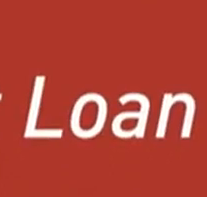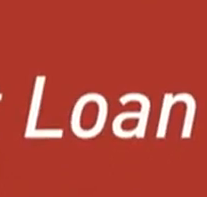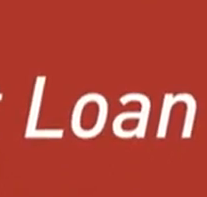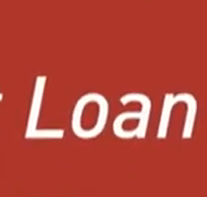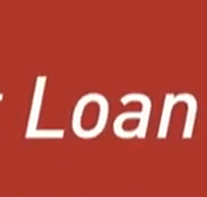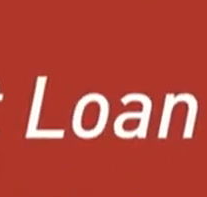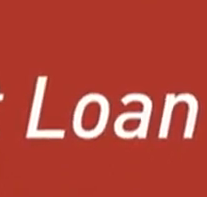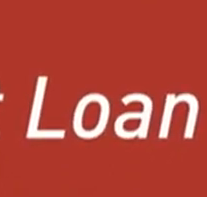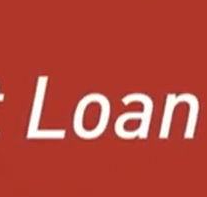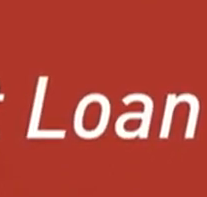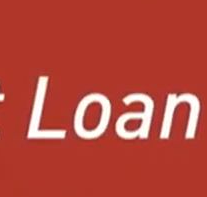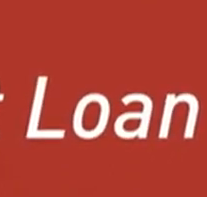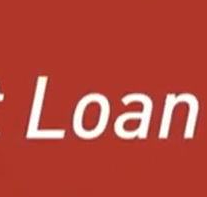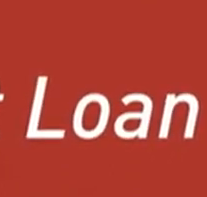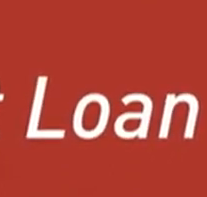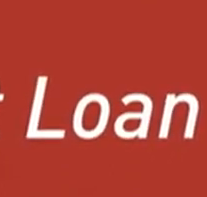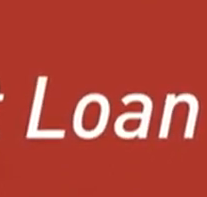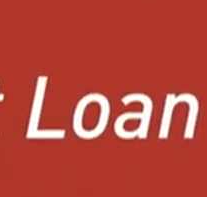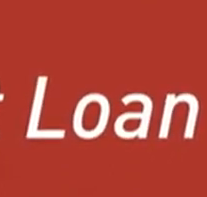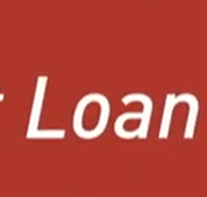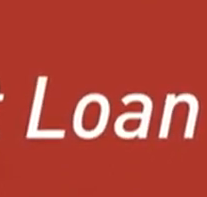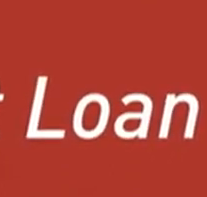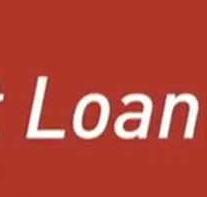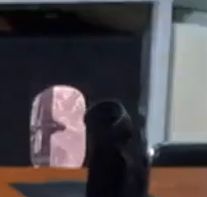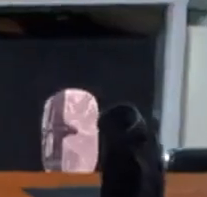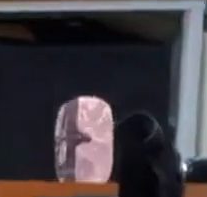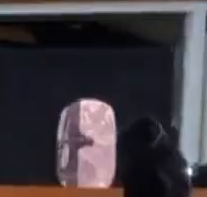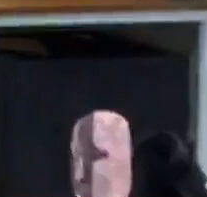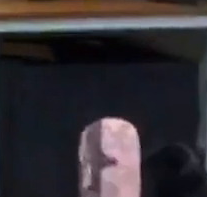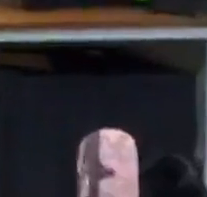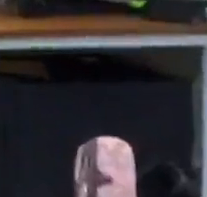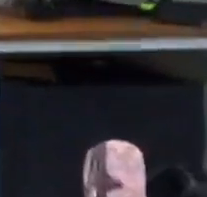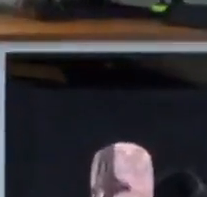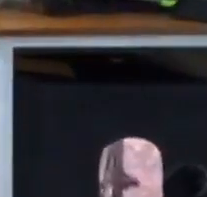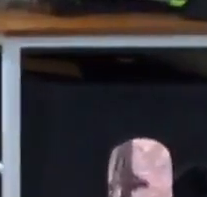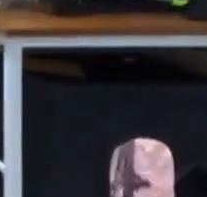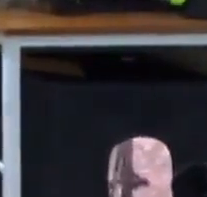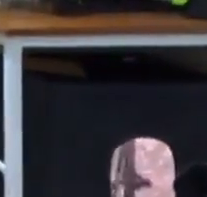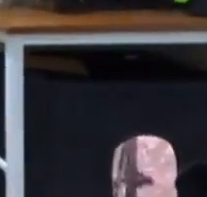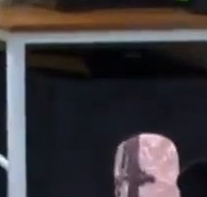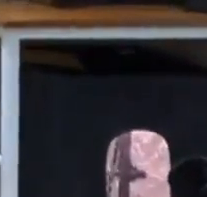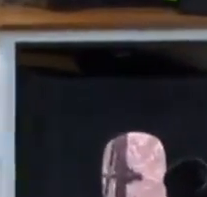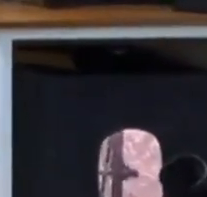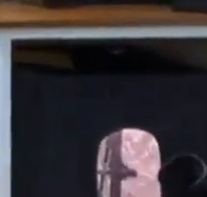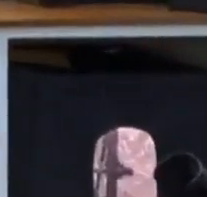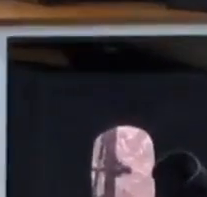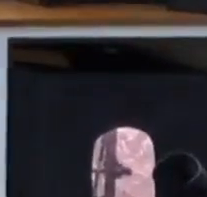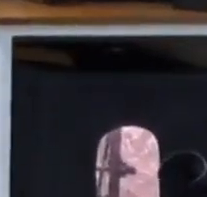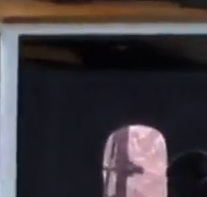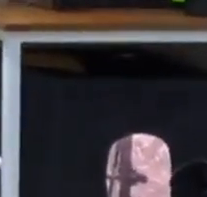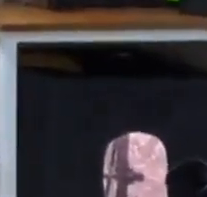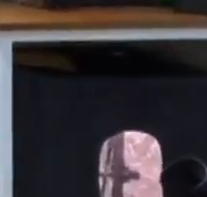*247# from any mobile network and follow the simple steps to apply. Florian Valais was on a trip to Kinshasa, Congo, when he